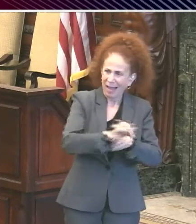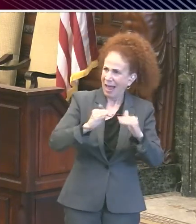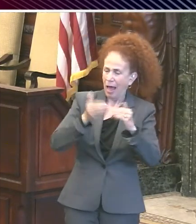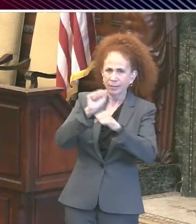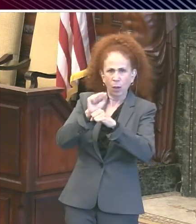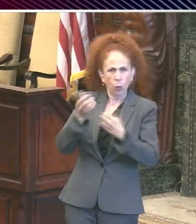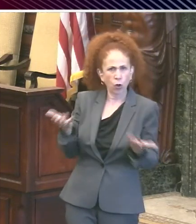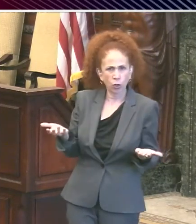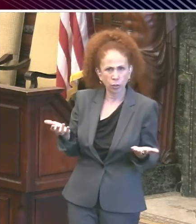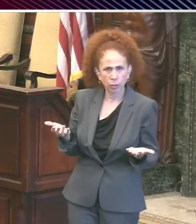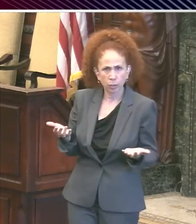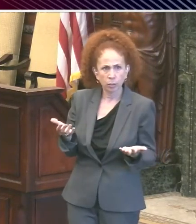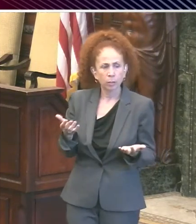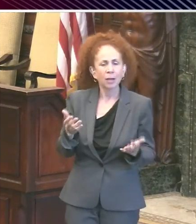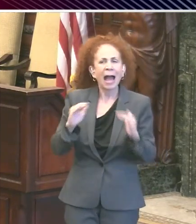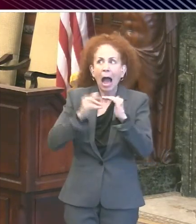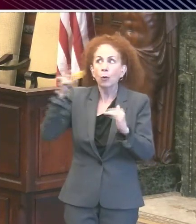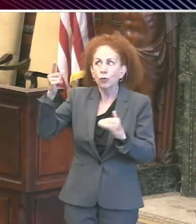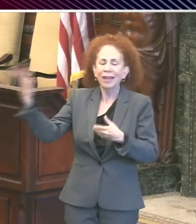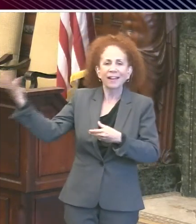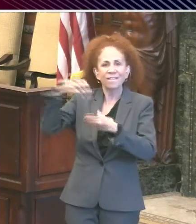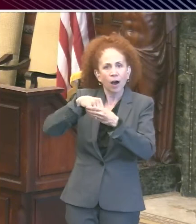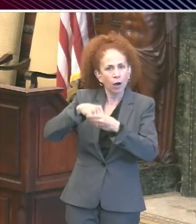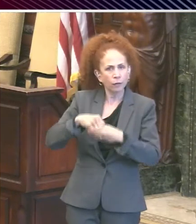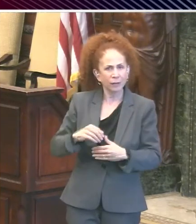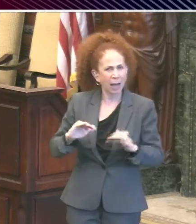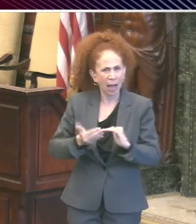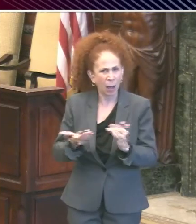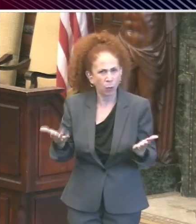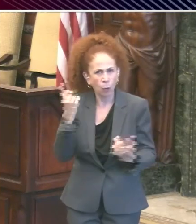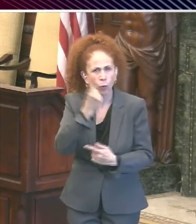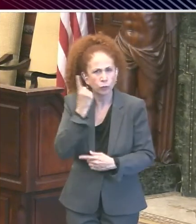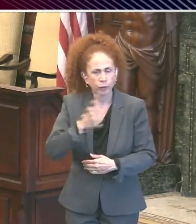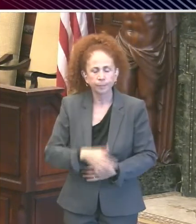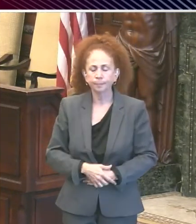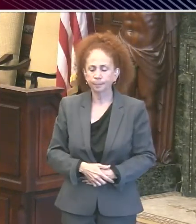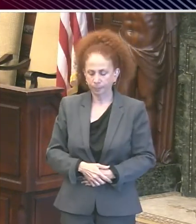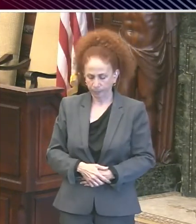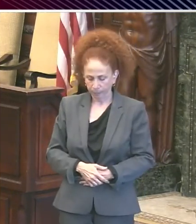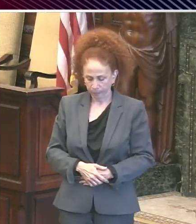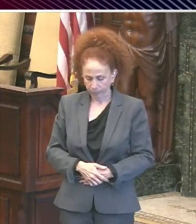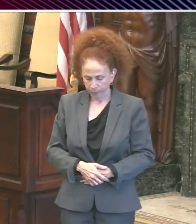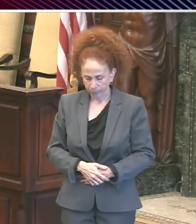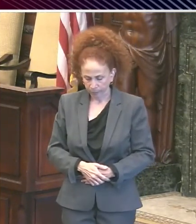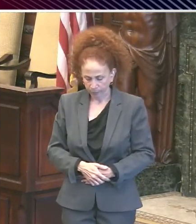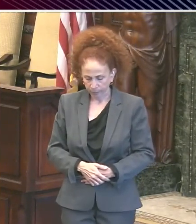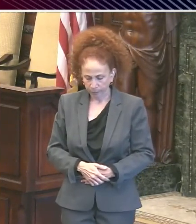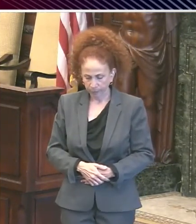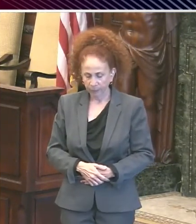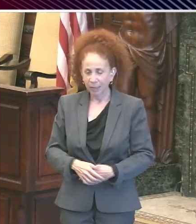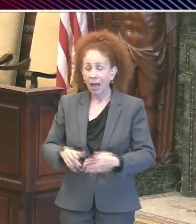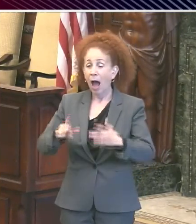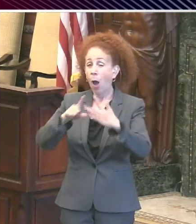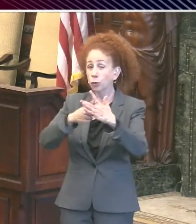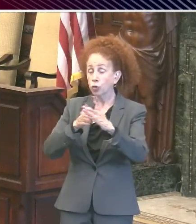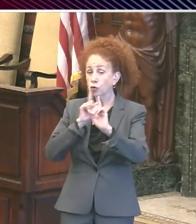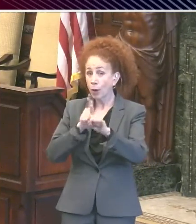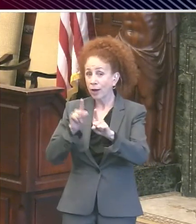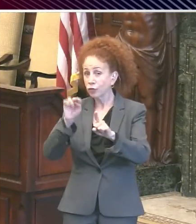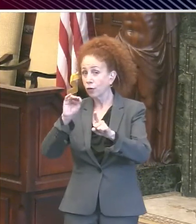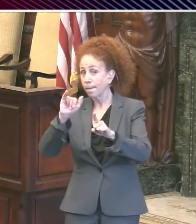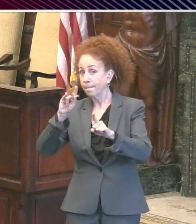does it work? How did they get involved in the first place? I'm wondering. So let me start to answer and then let Mike see if he can